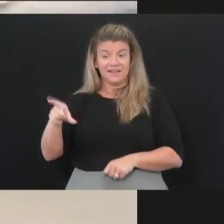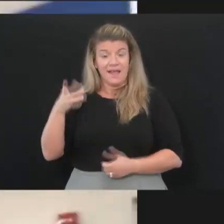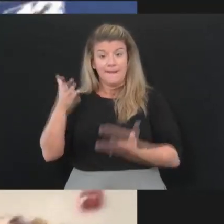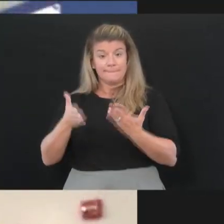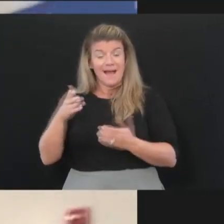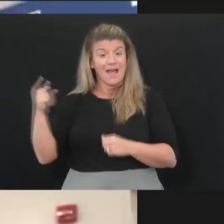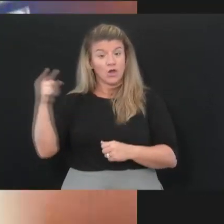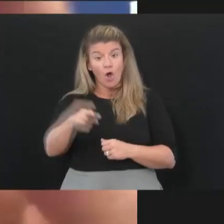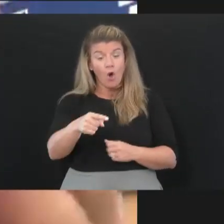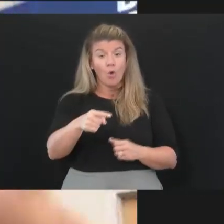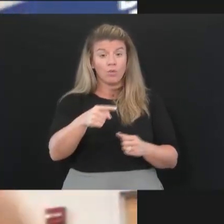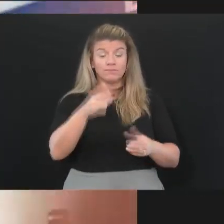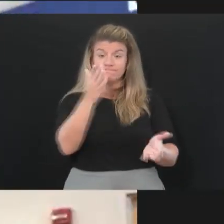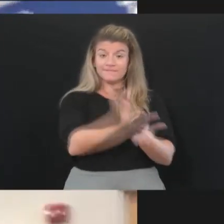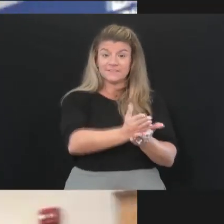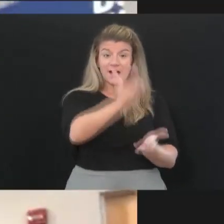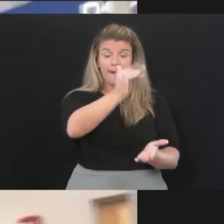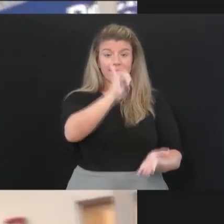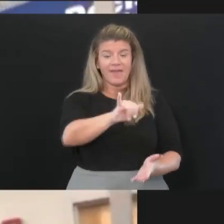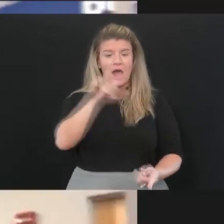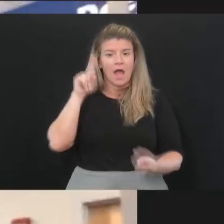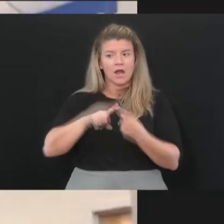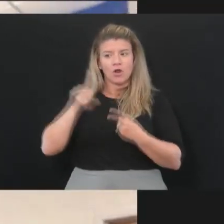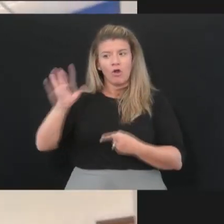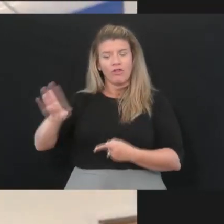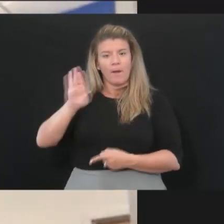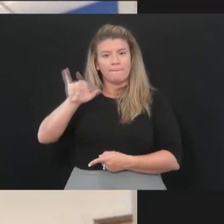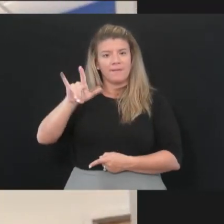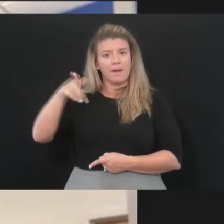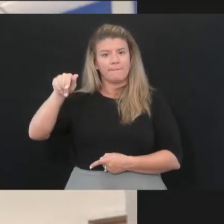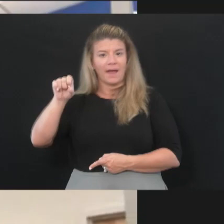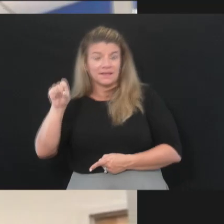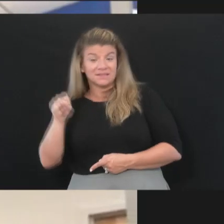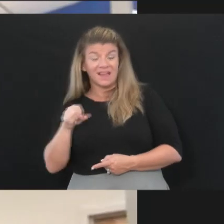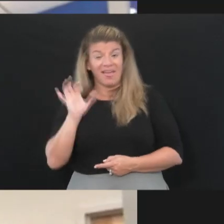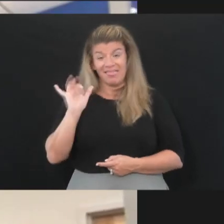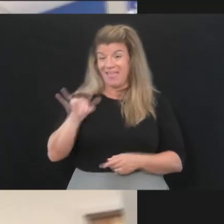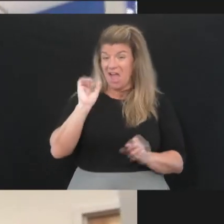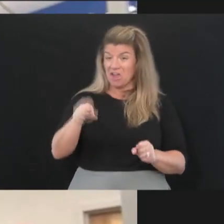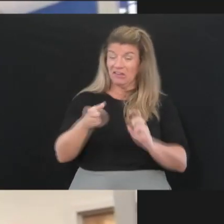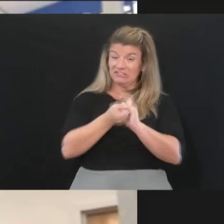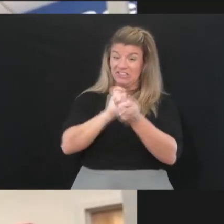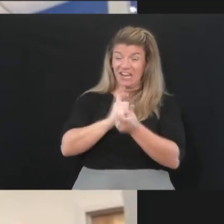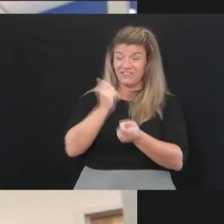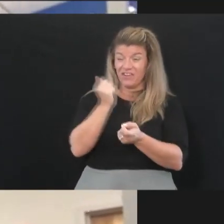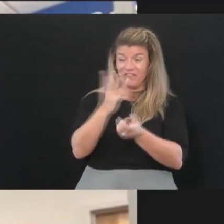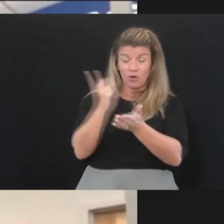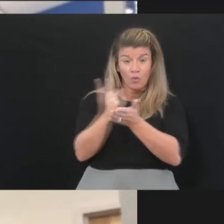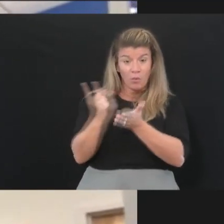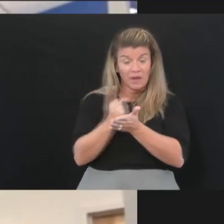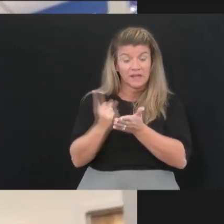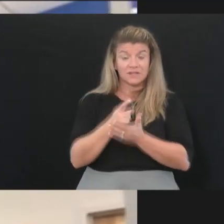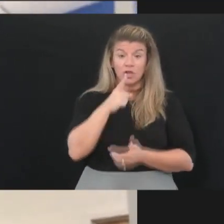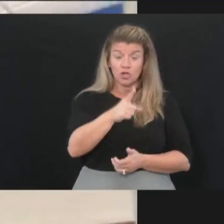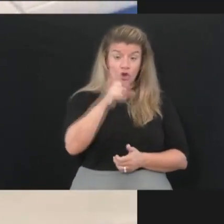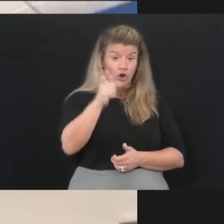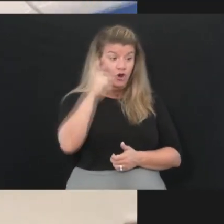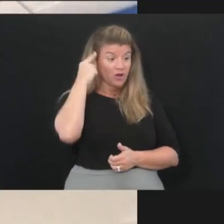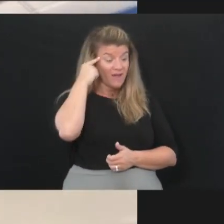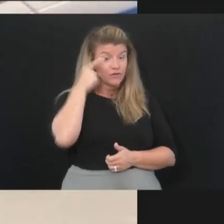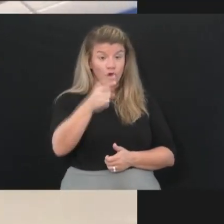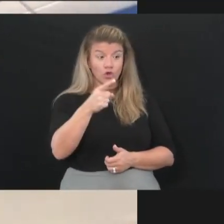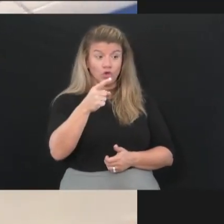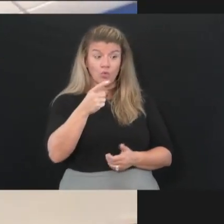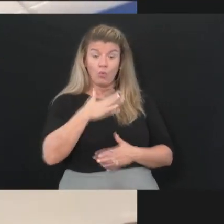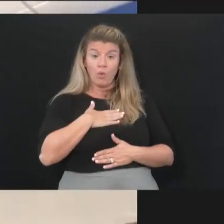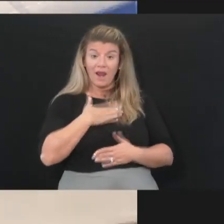bill. Given that may bog things down for another couple of weeks, Governor Justice, are you willing to go ahead and spend and